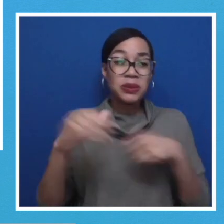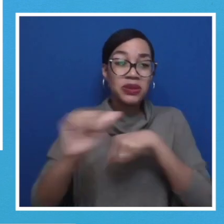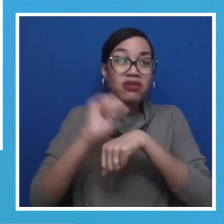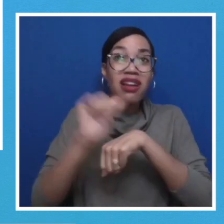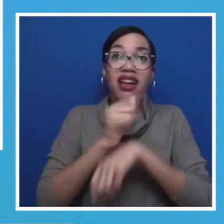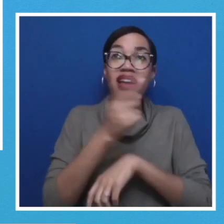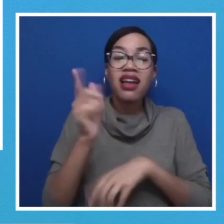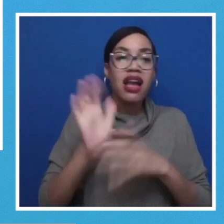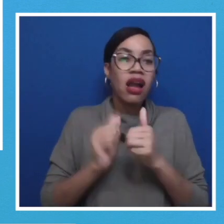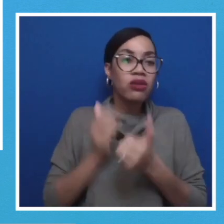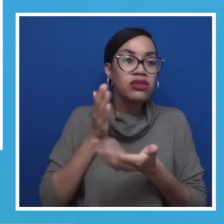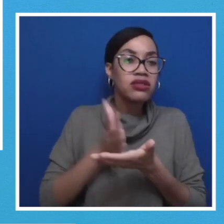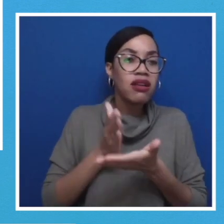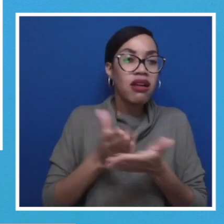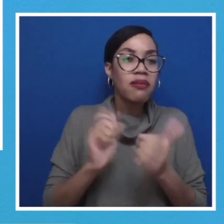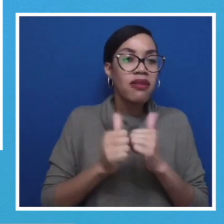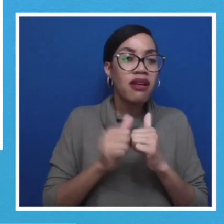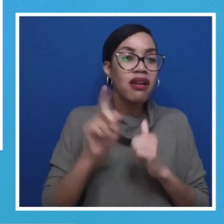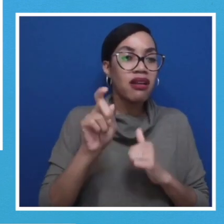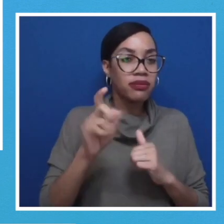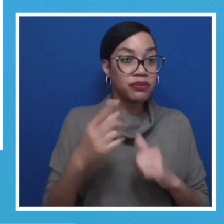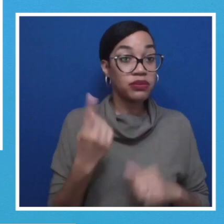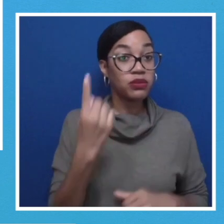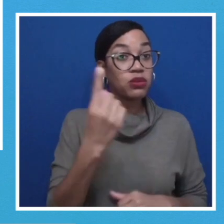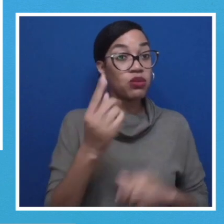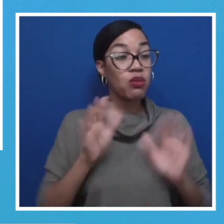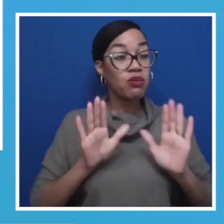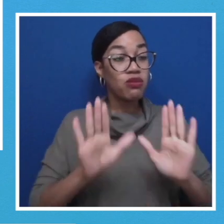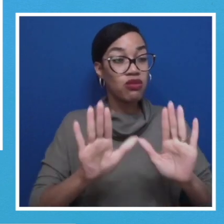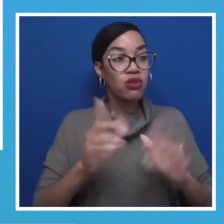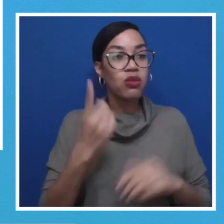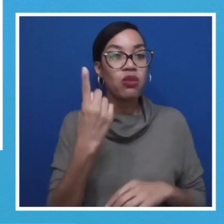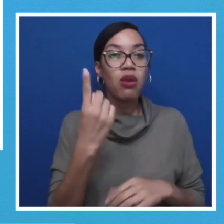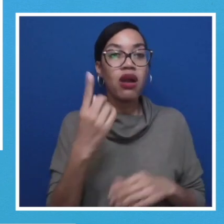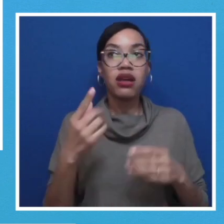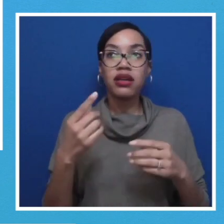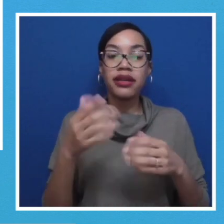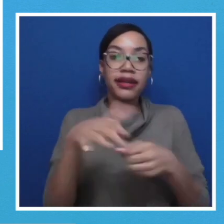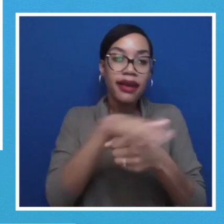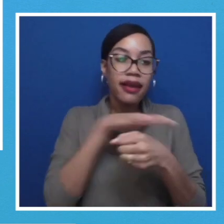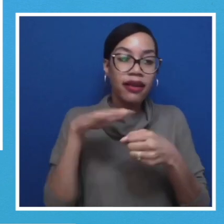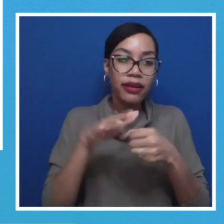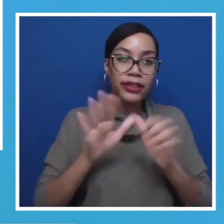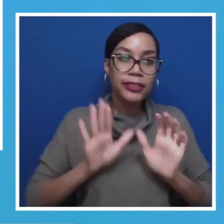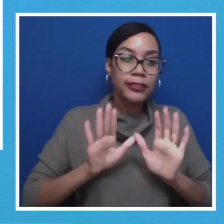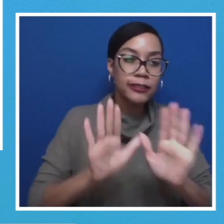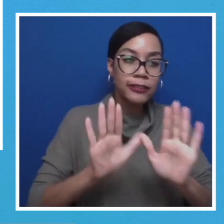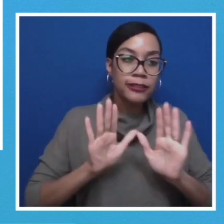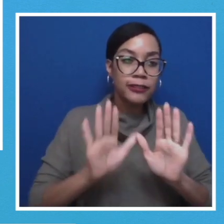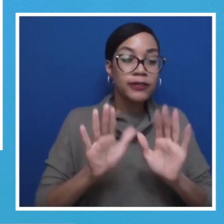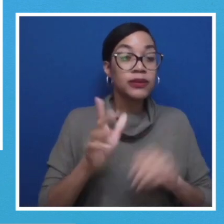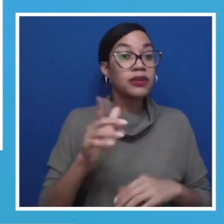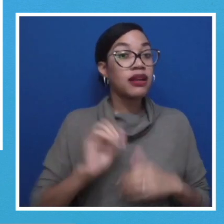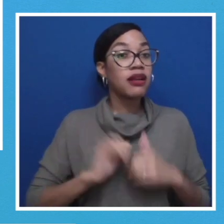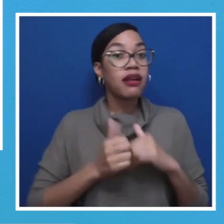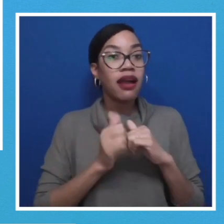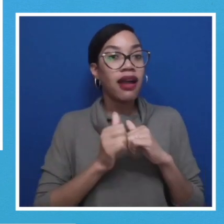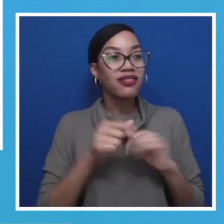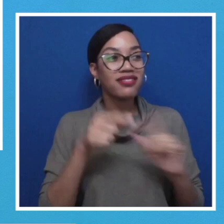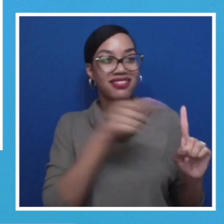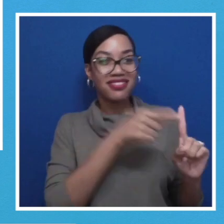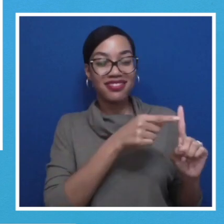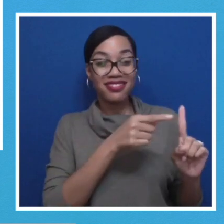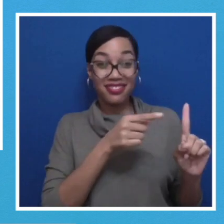here's one pressure point in the system, the financing of the project. Well, who else is invested in that